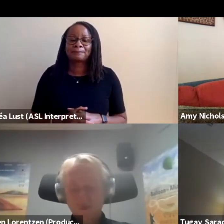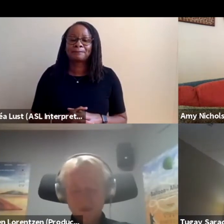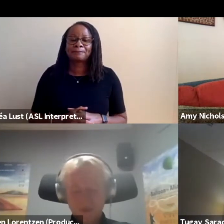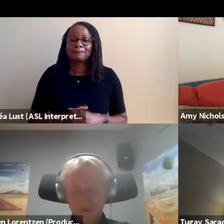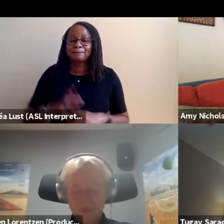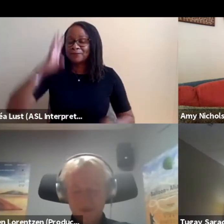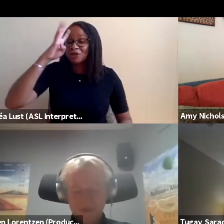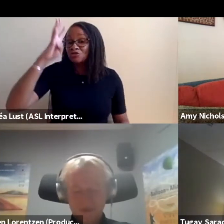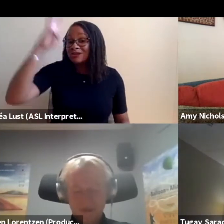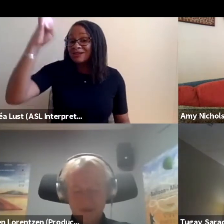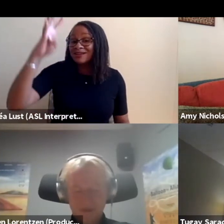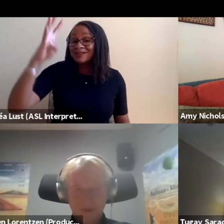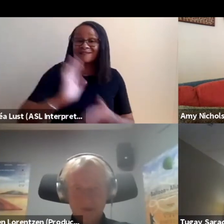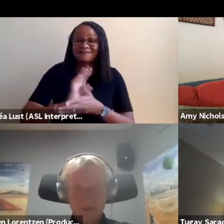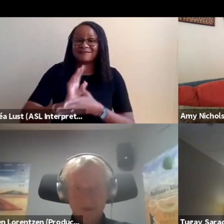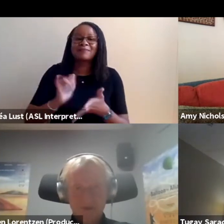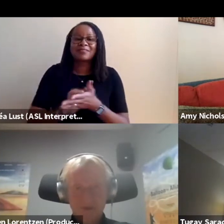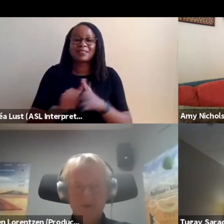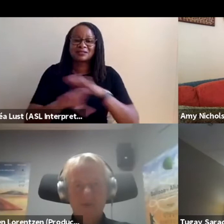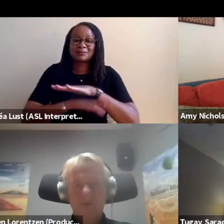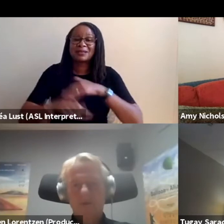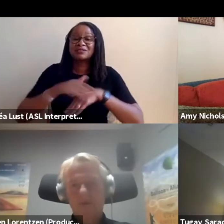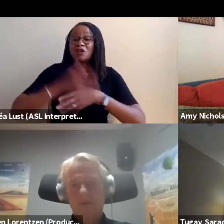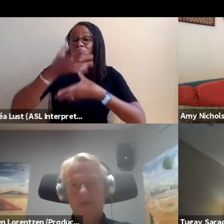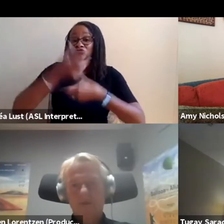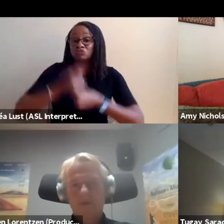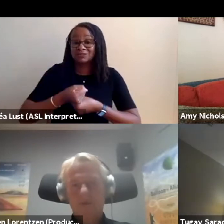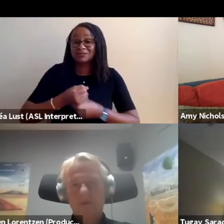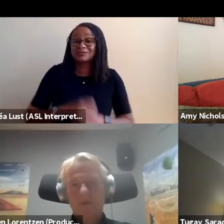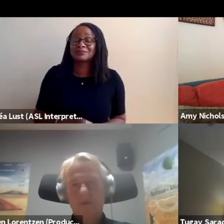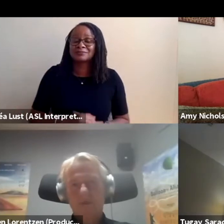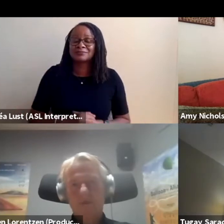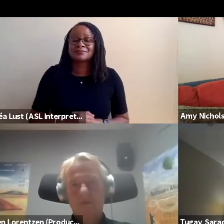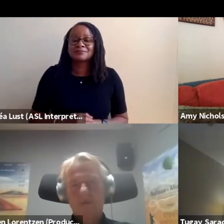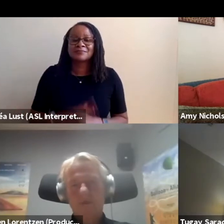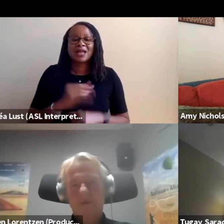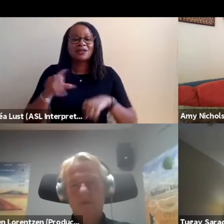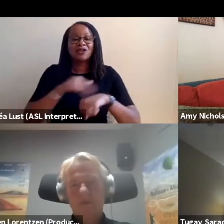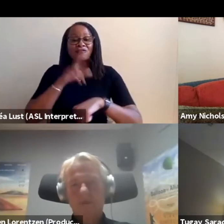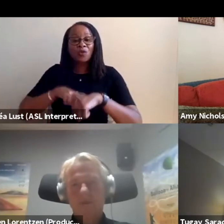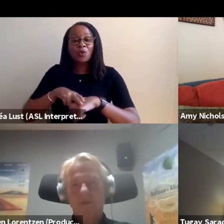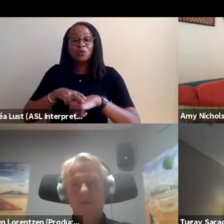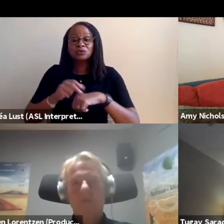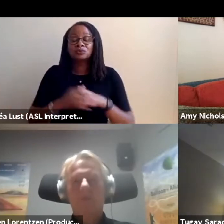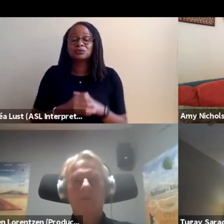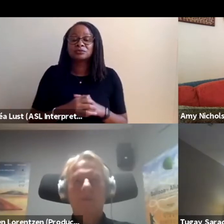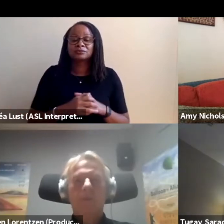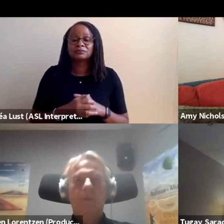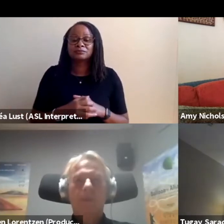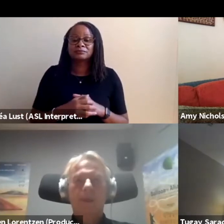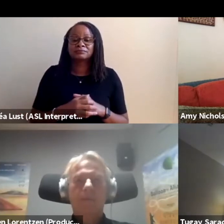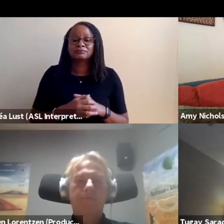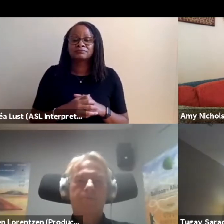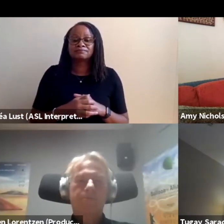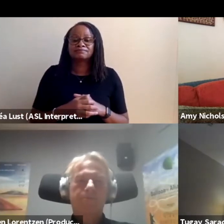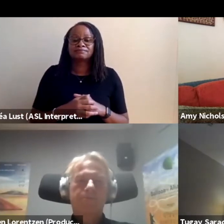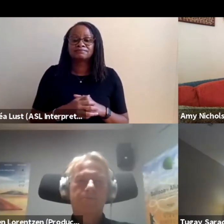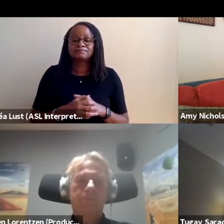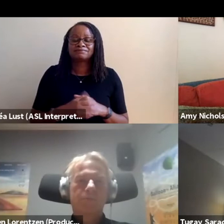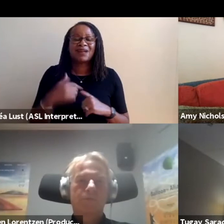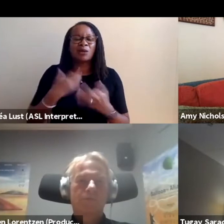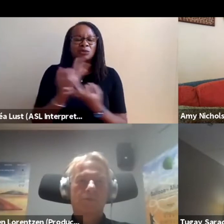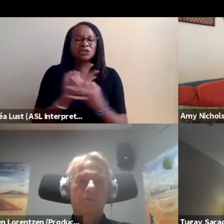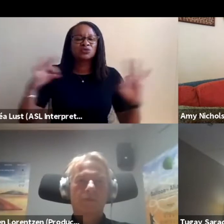creating this film is based on trust, and of course, like, and I really felt like I was so free to